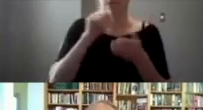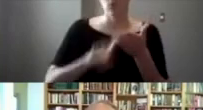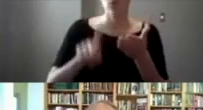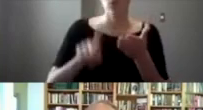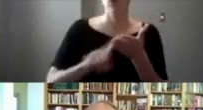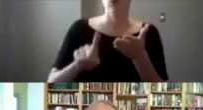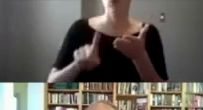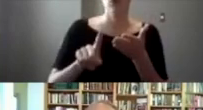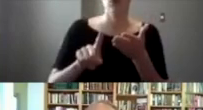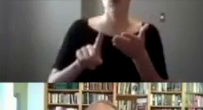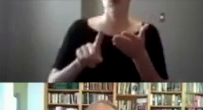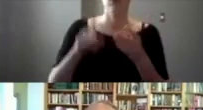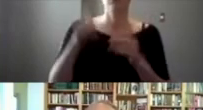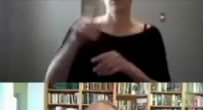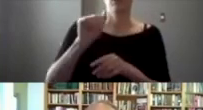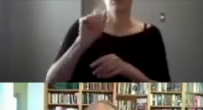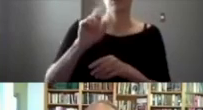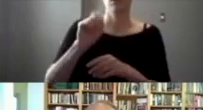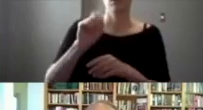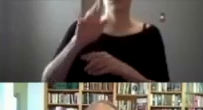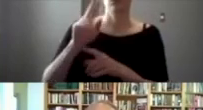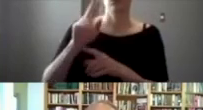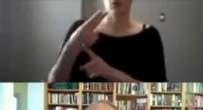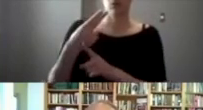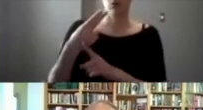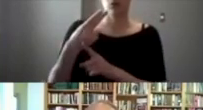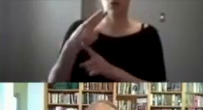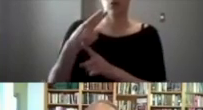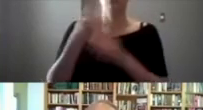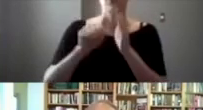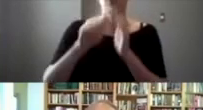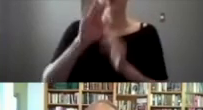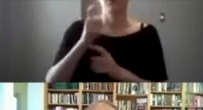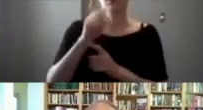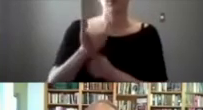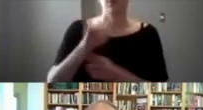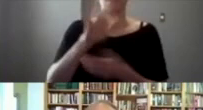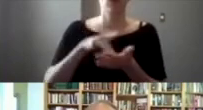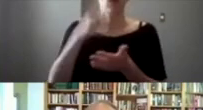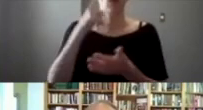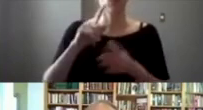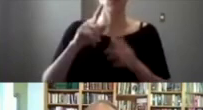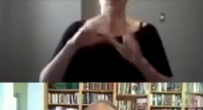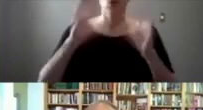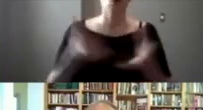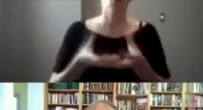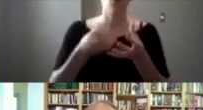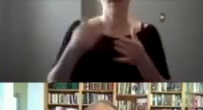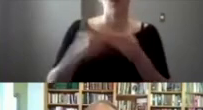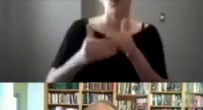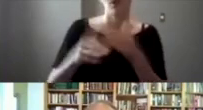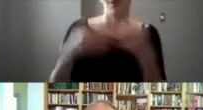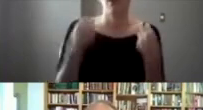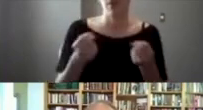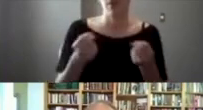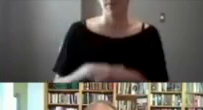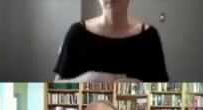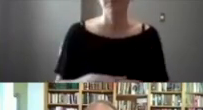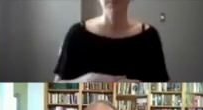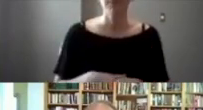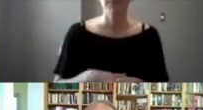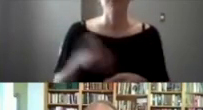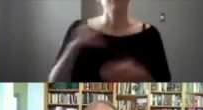at ANSWER in the UCSF Bixby Center for Global and Reproductive Health. She studies